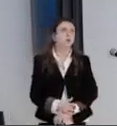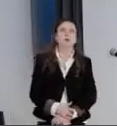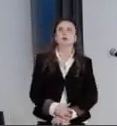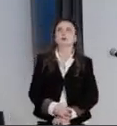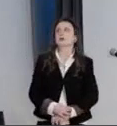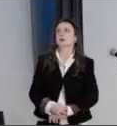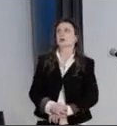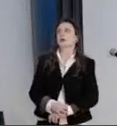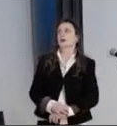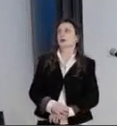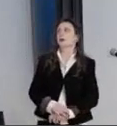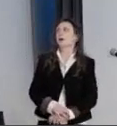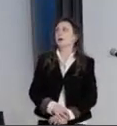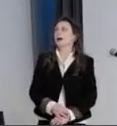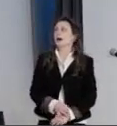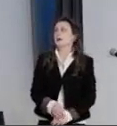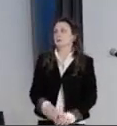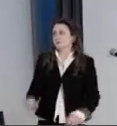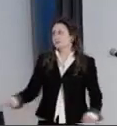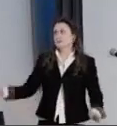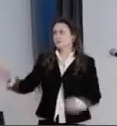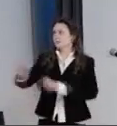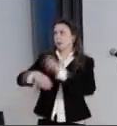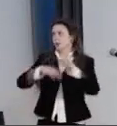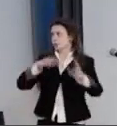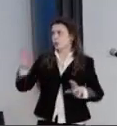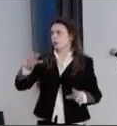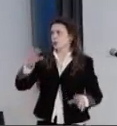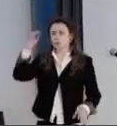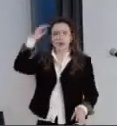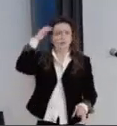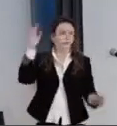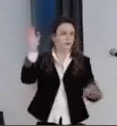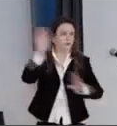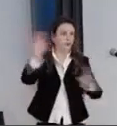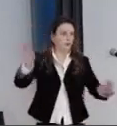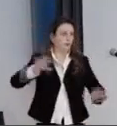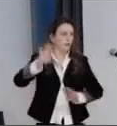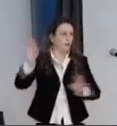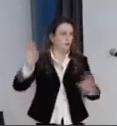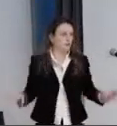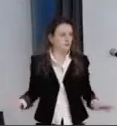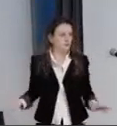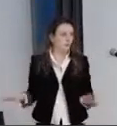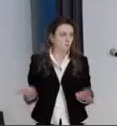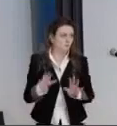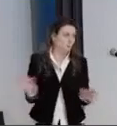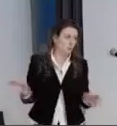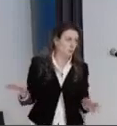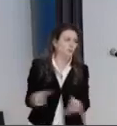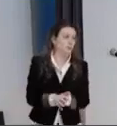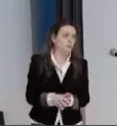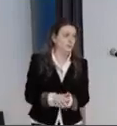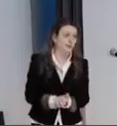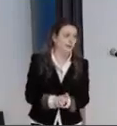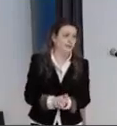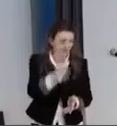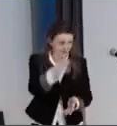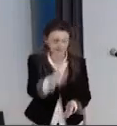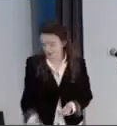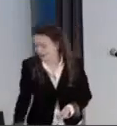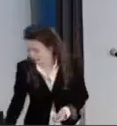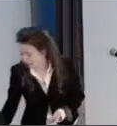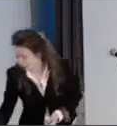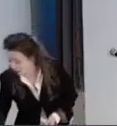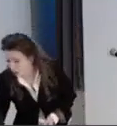question. And sorry, I should have said this earlier, that you should always feel free to ask for clarificatory questions along the way. But